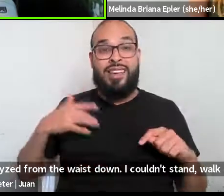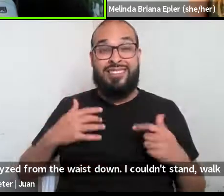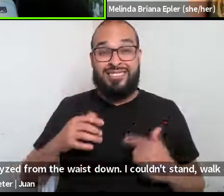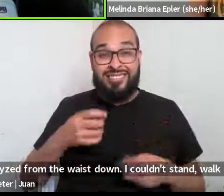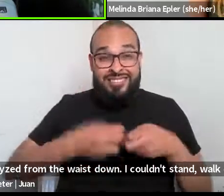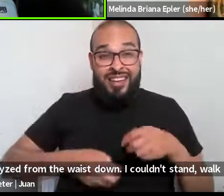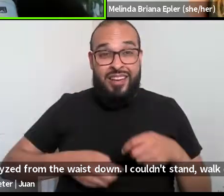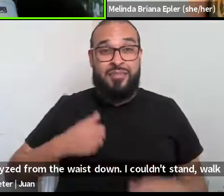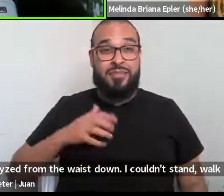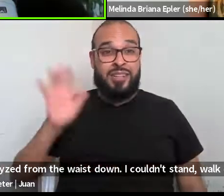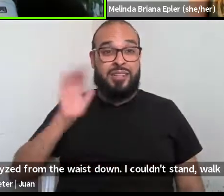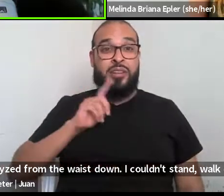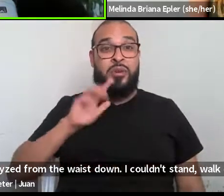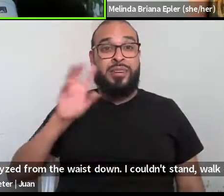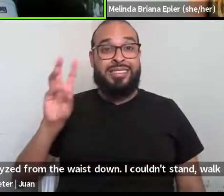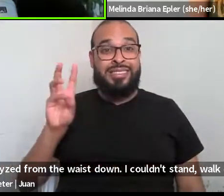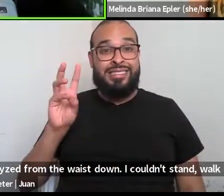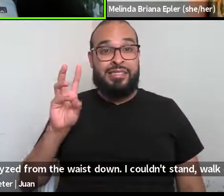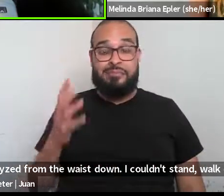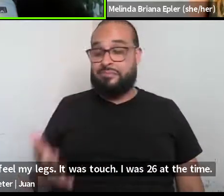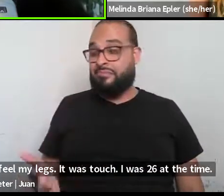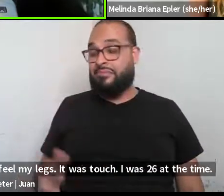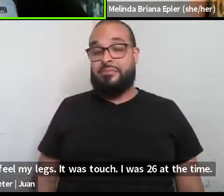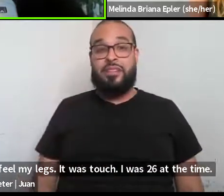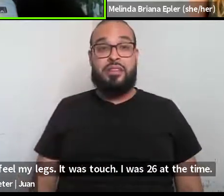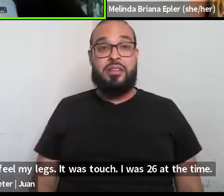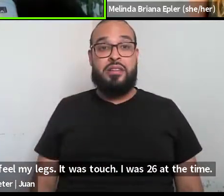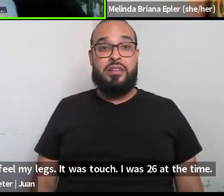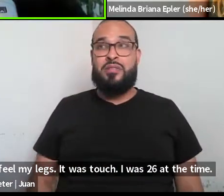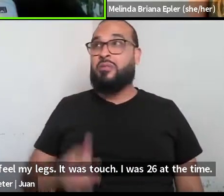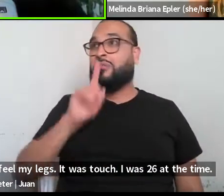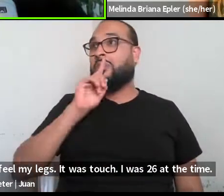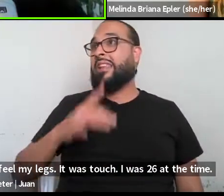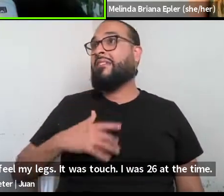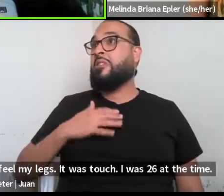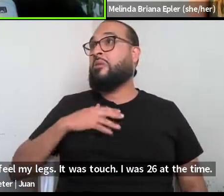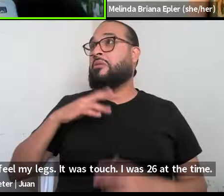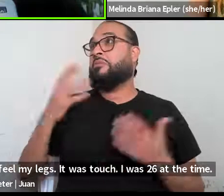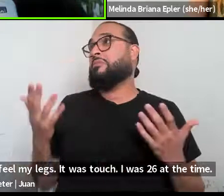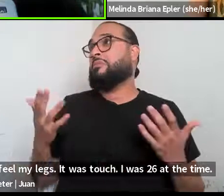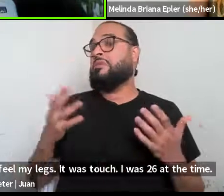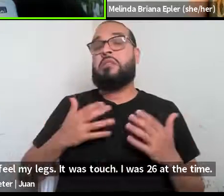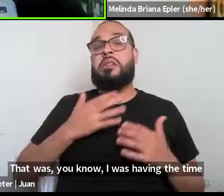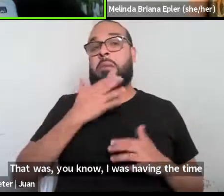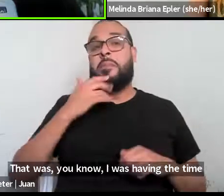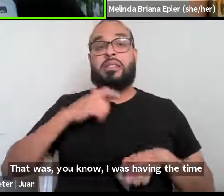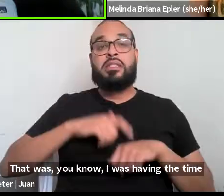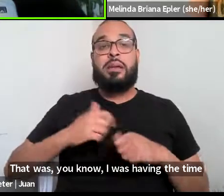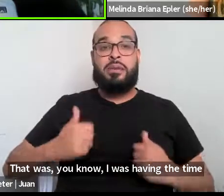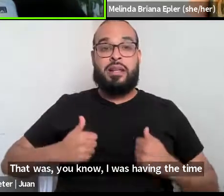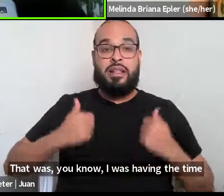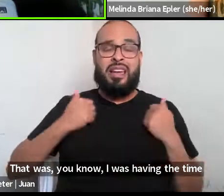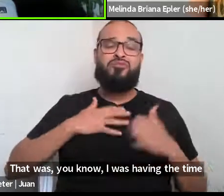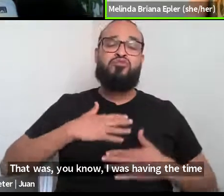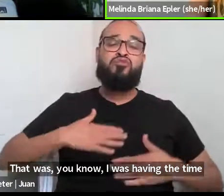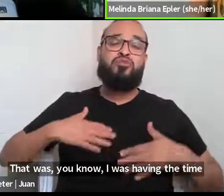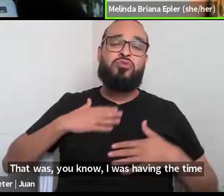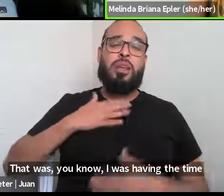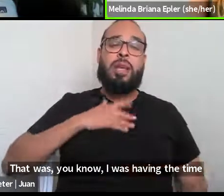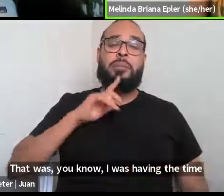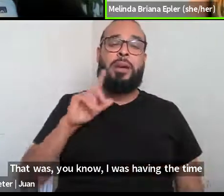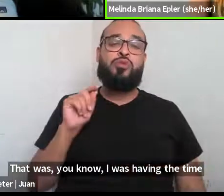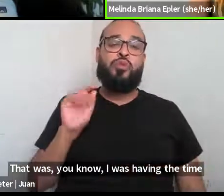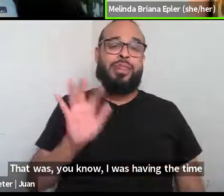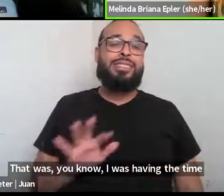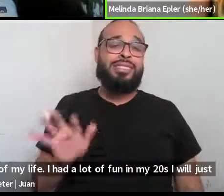at the time. That was, it was the time of my life. I mean, I had a lot of fun in my 20s, I'll just say that.